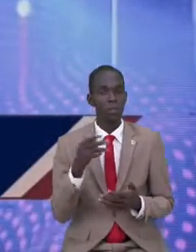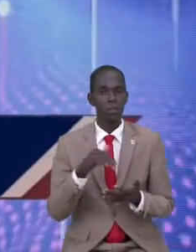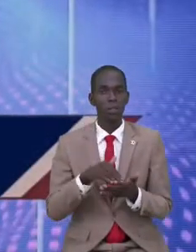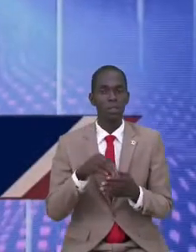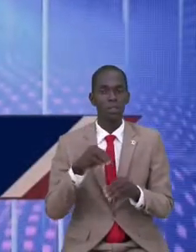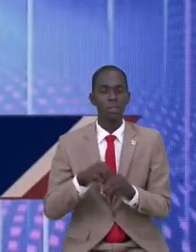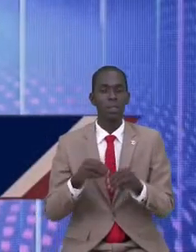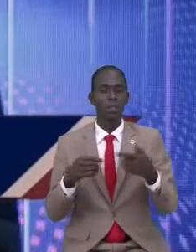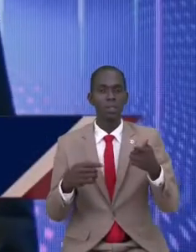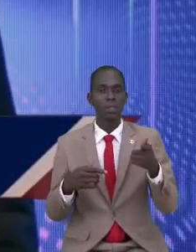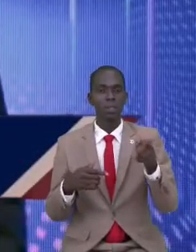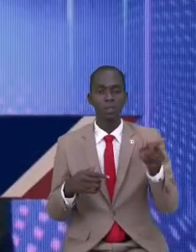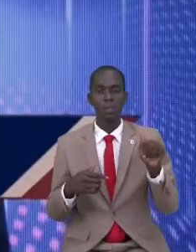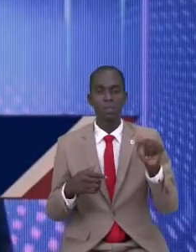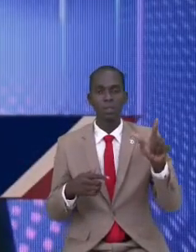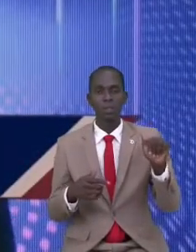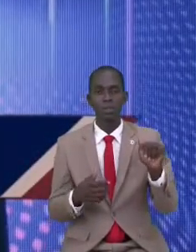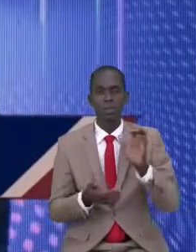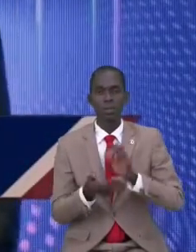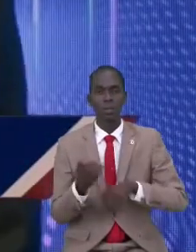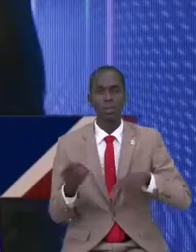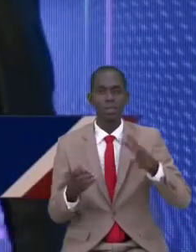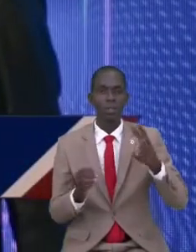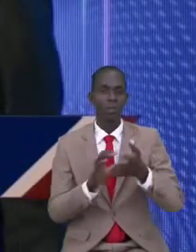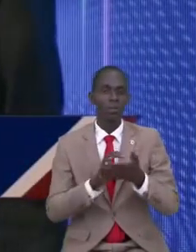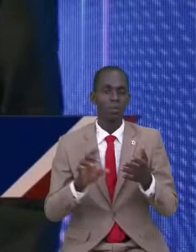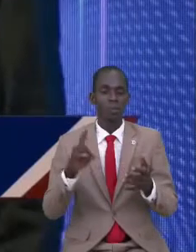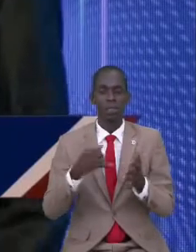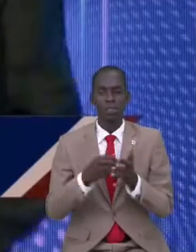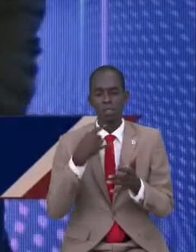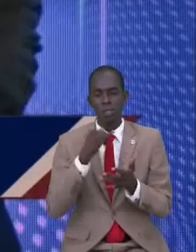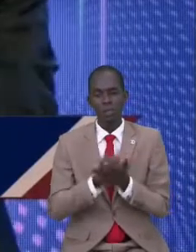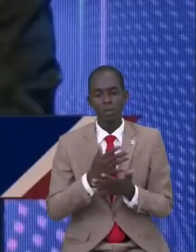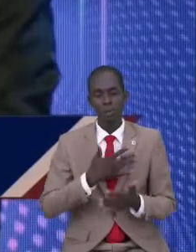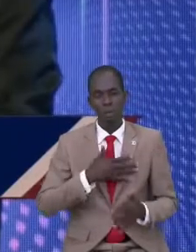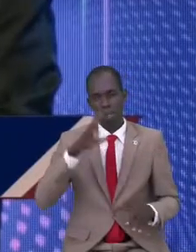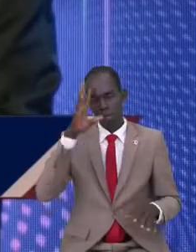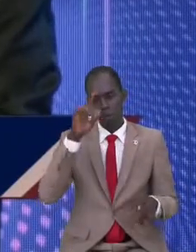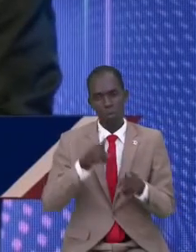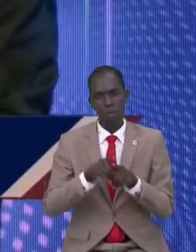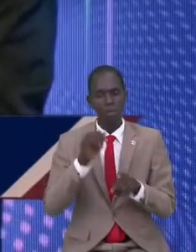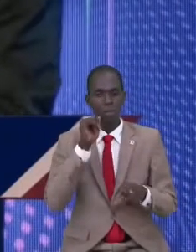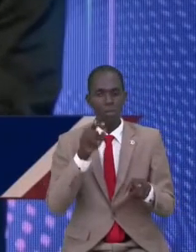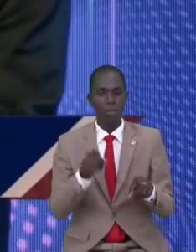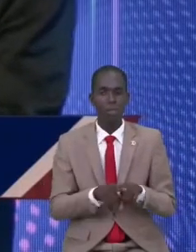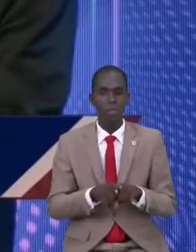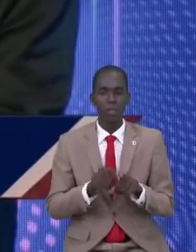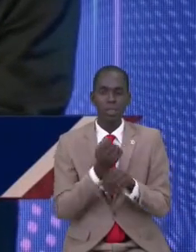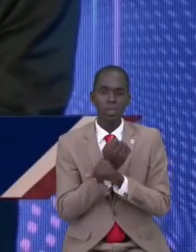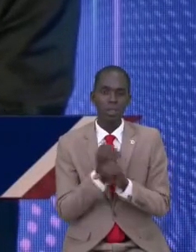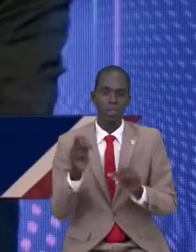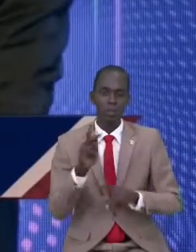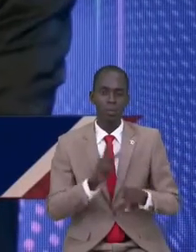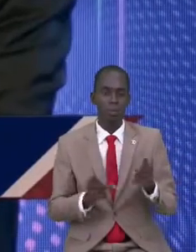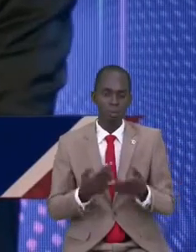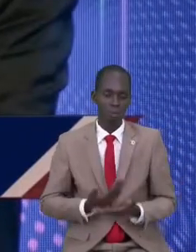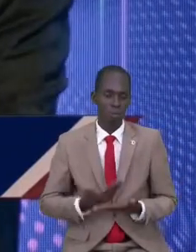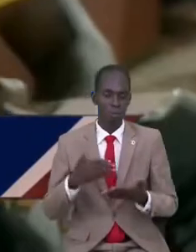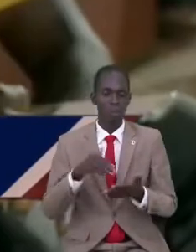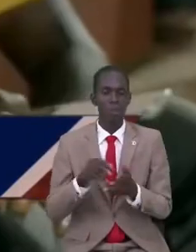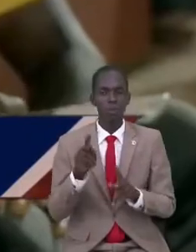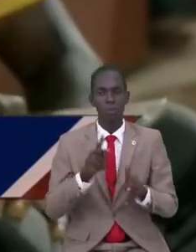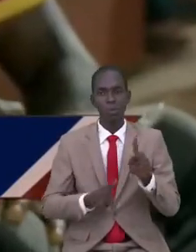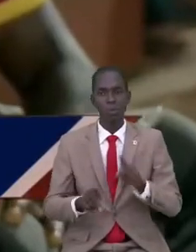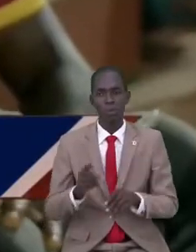chapter 6, verse 1. It says, brethren, born again people, saved people, children of